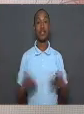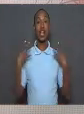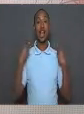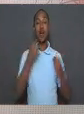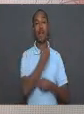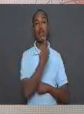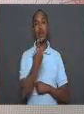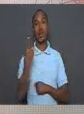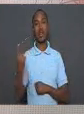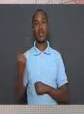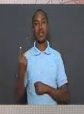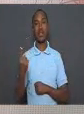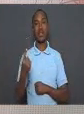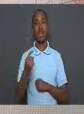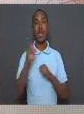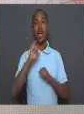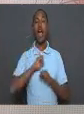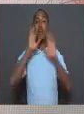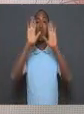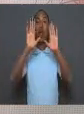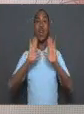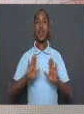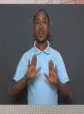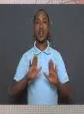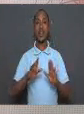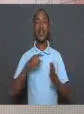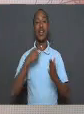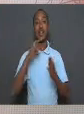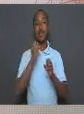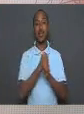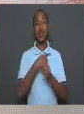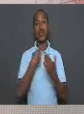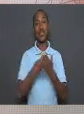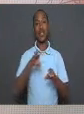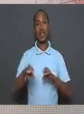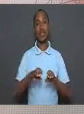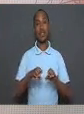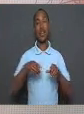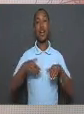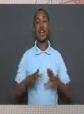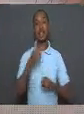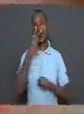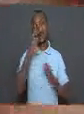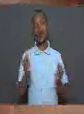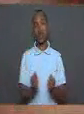Hello, everyone. I wonder how you did on this activity. Let us go through it